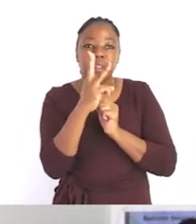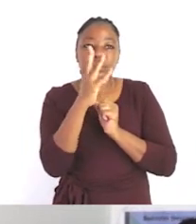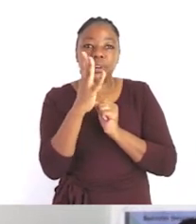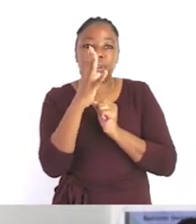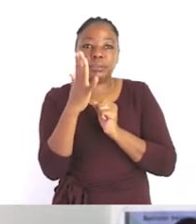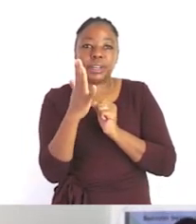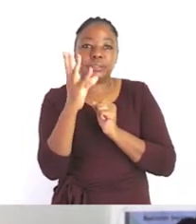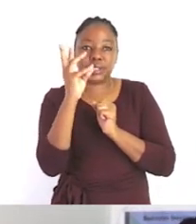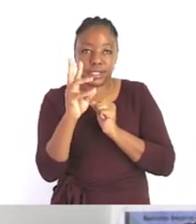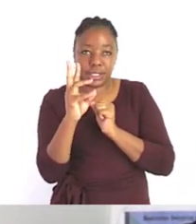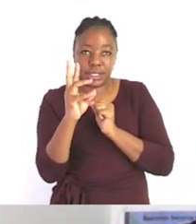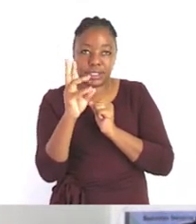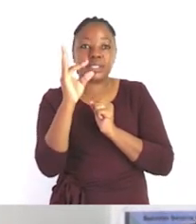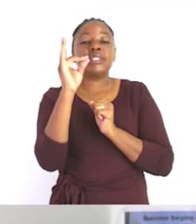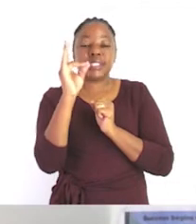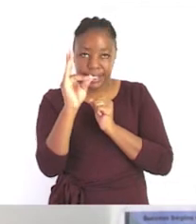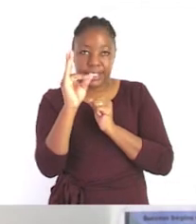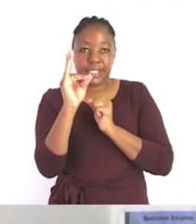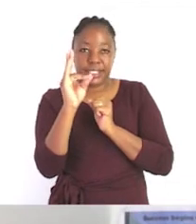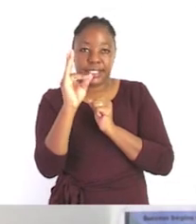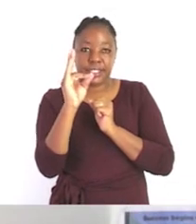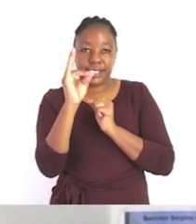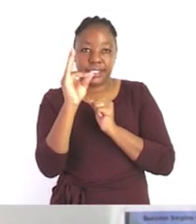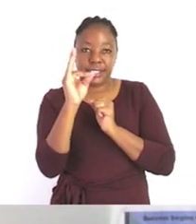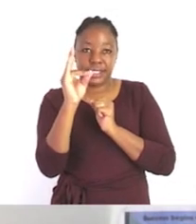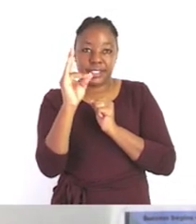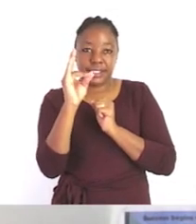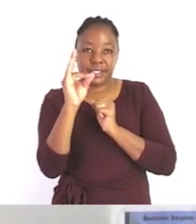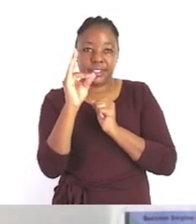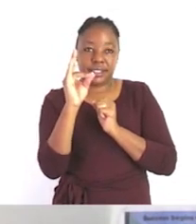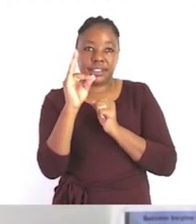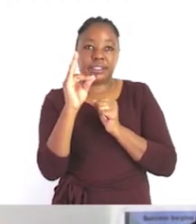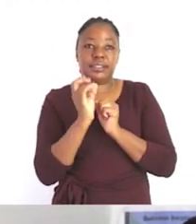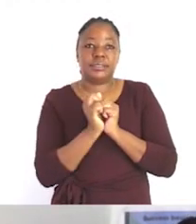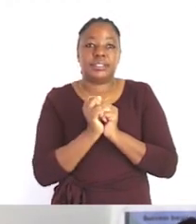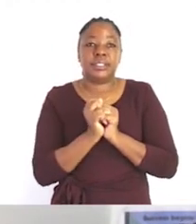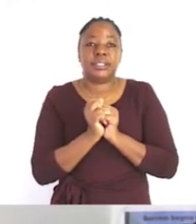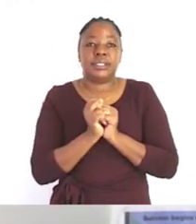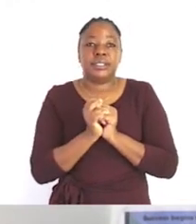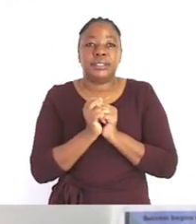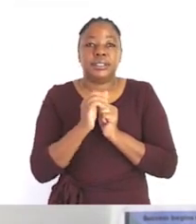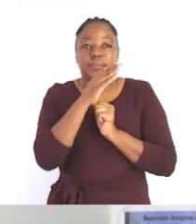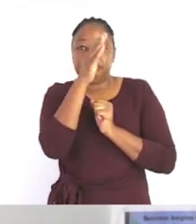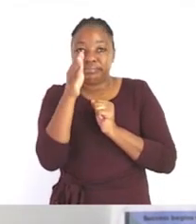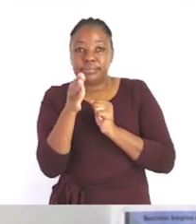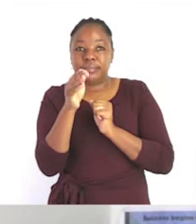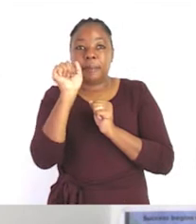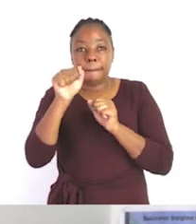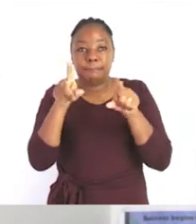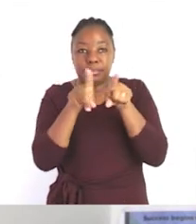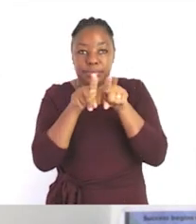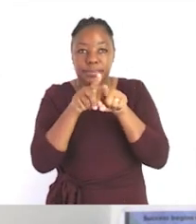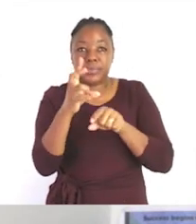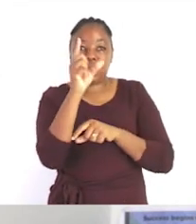4, 5, 6, 7 sticks. So we have 7 here. Then